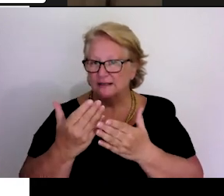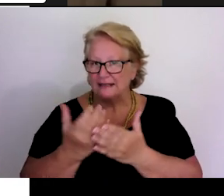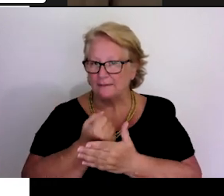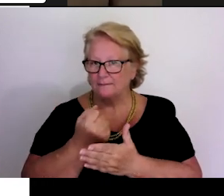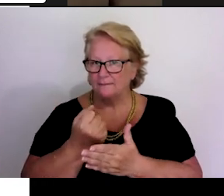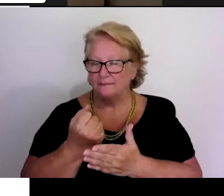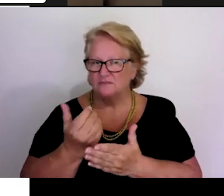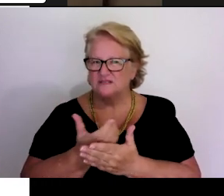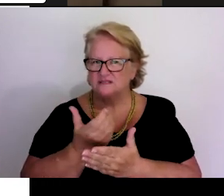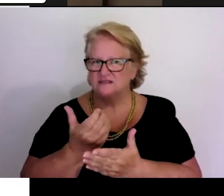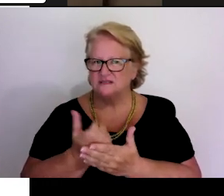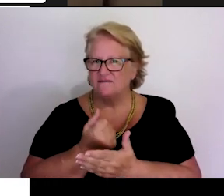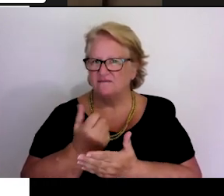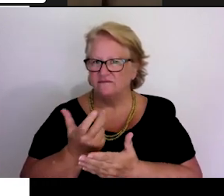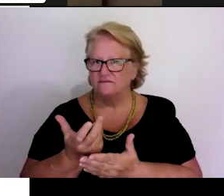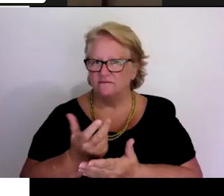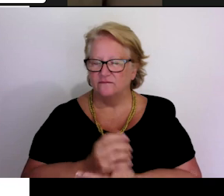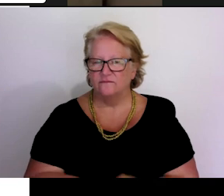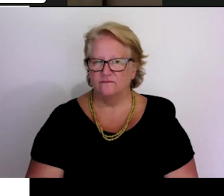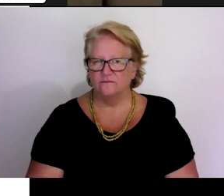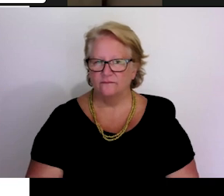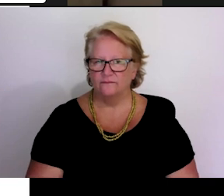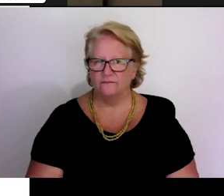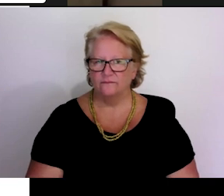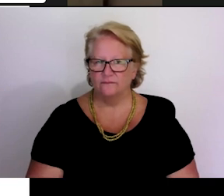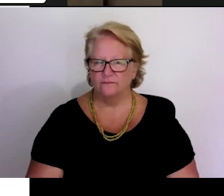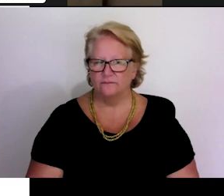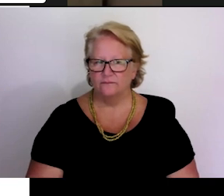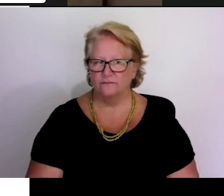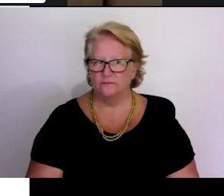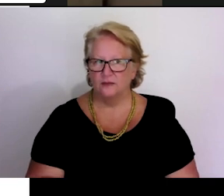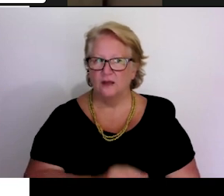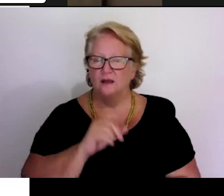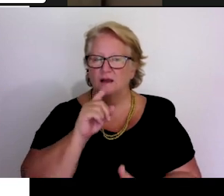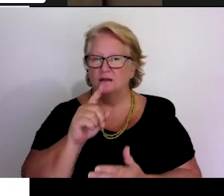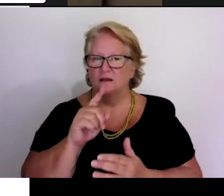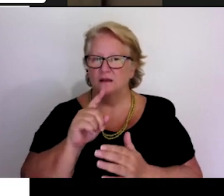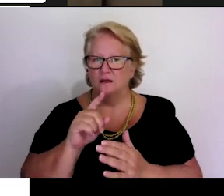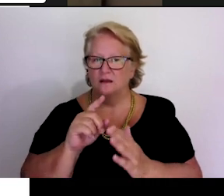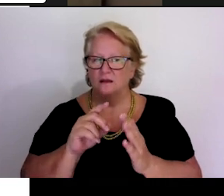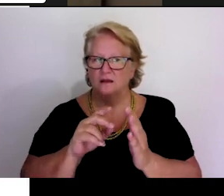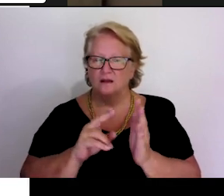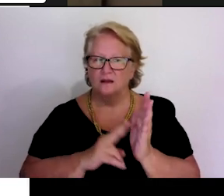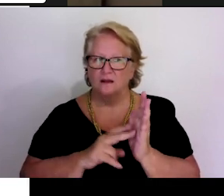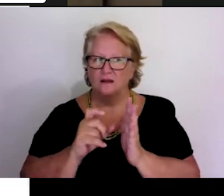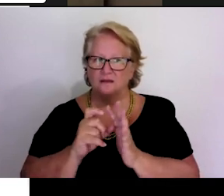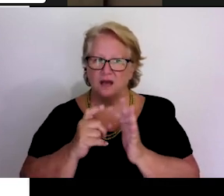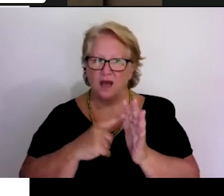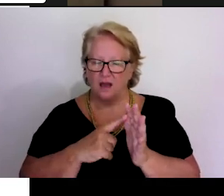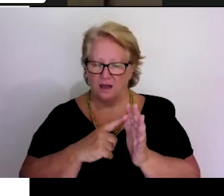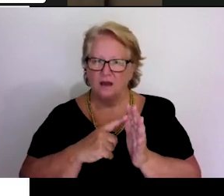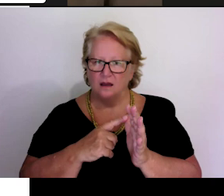this process. So the National Disability Data Asset includes measures